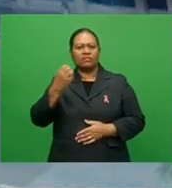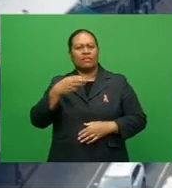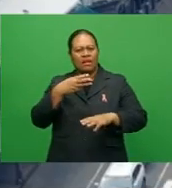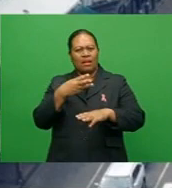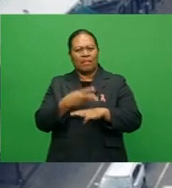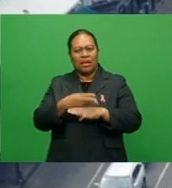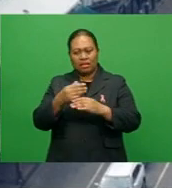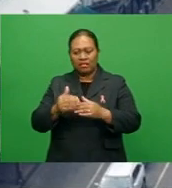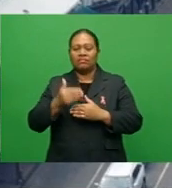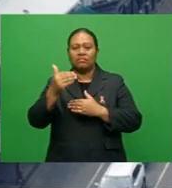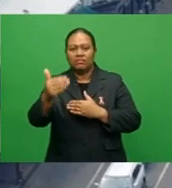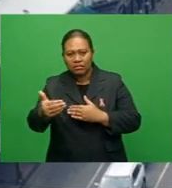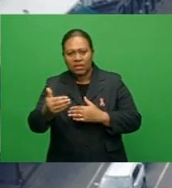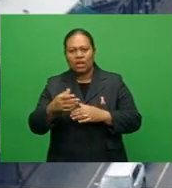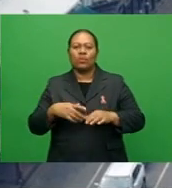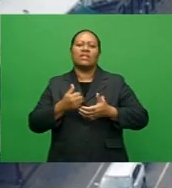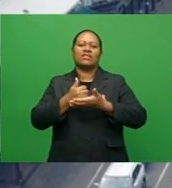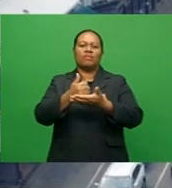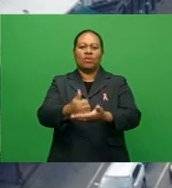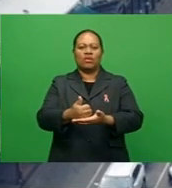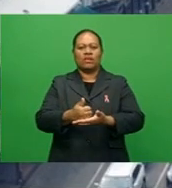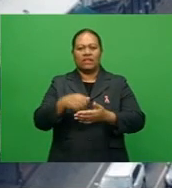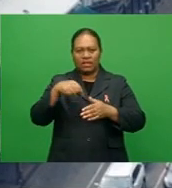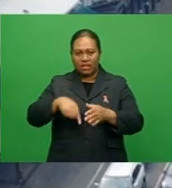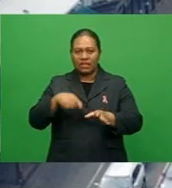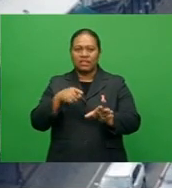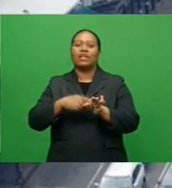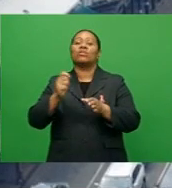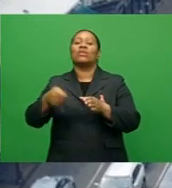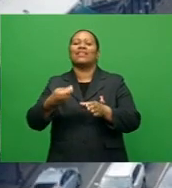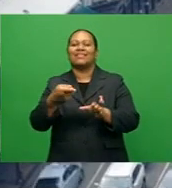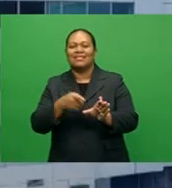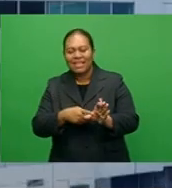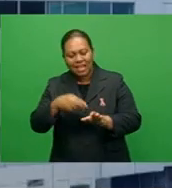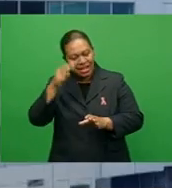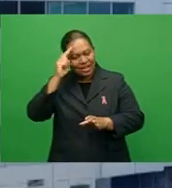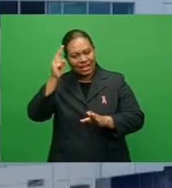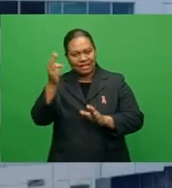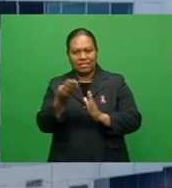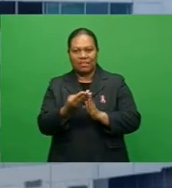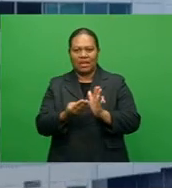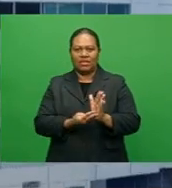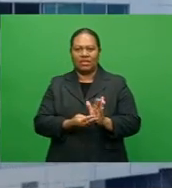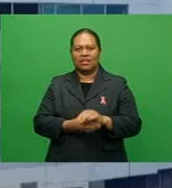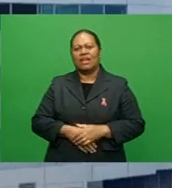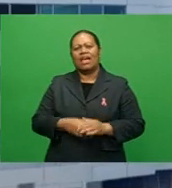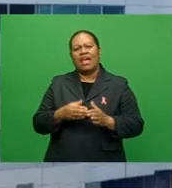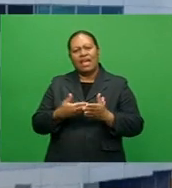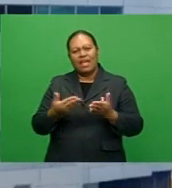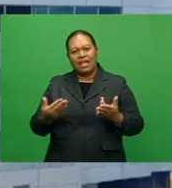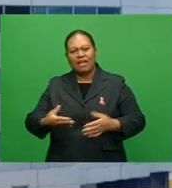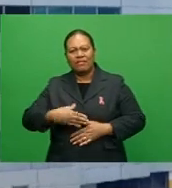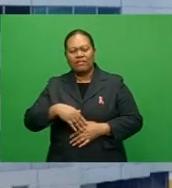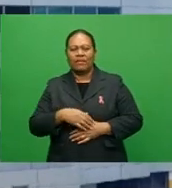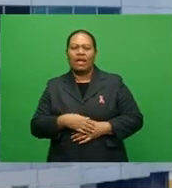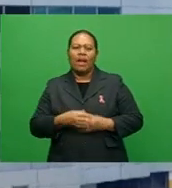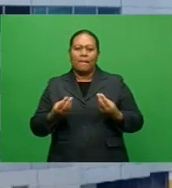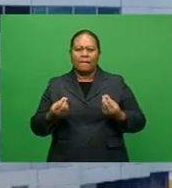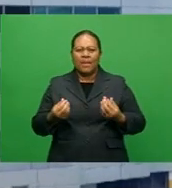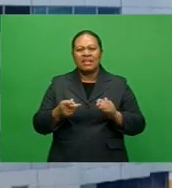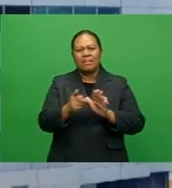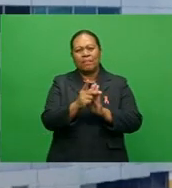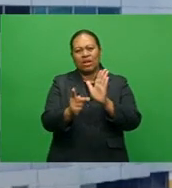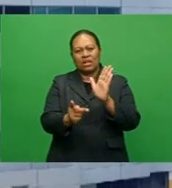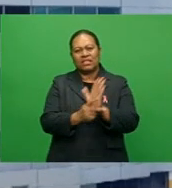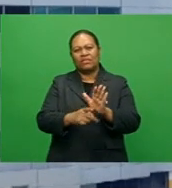be supported by the government initiatives in the 2020-21 national budget, coupled with the accommodative monetary policies